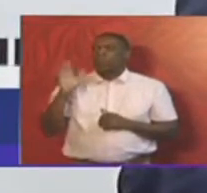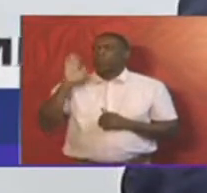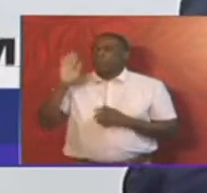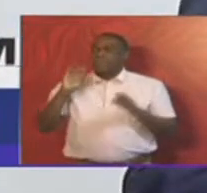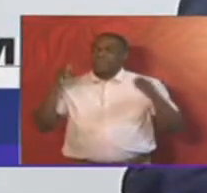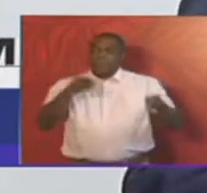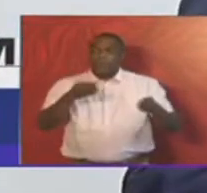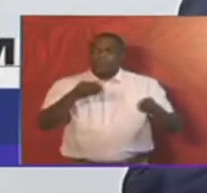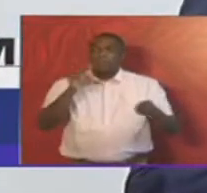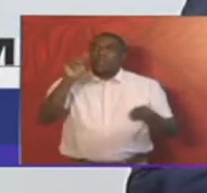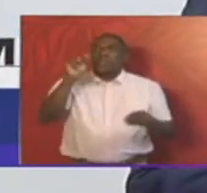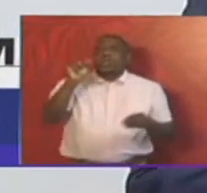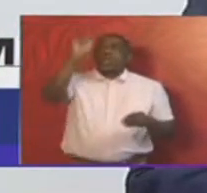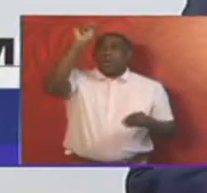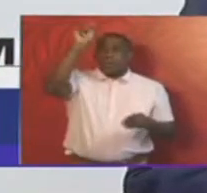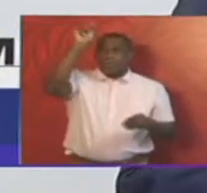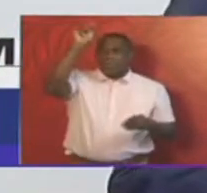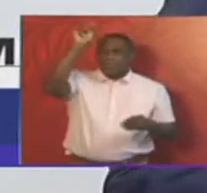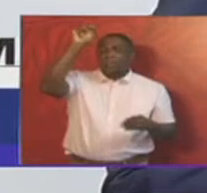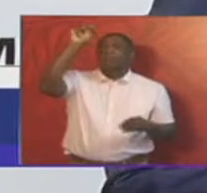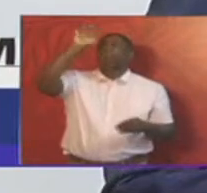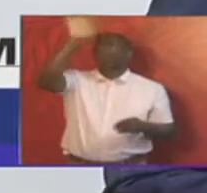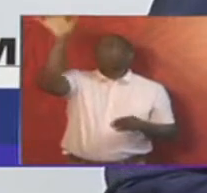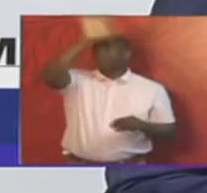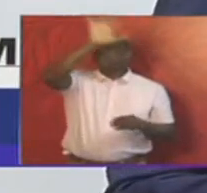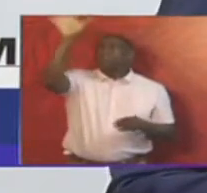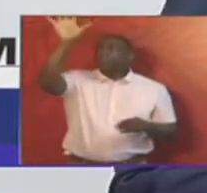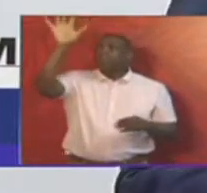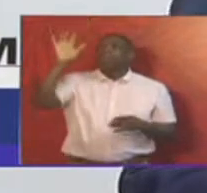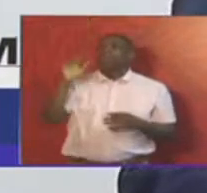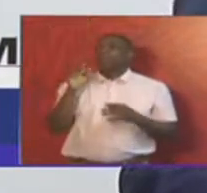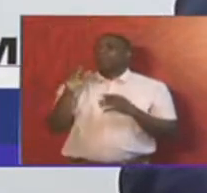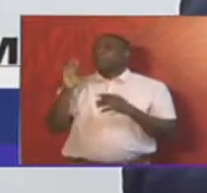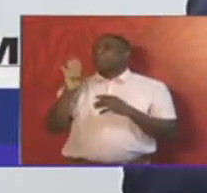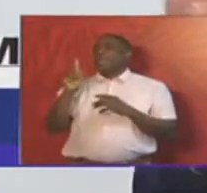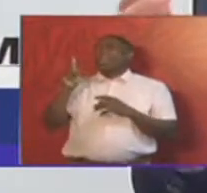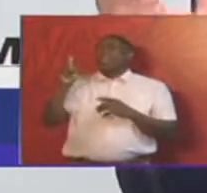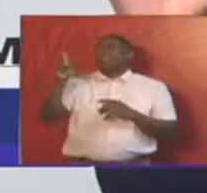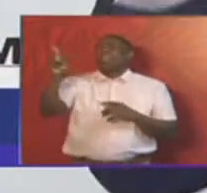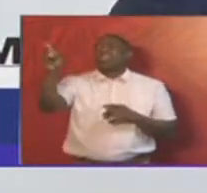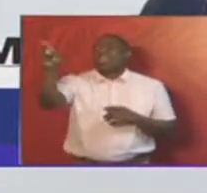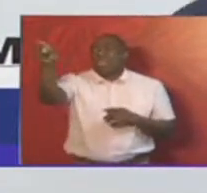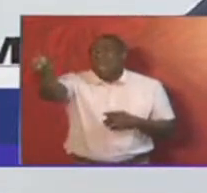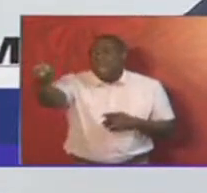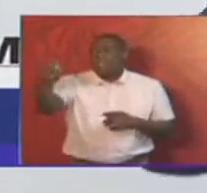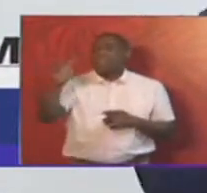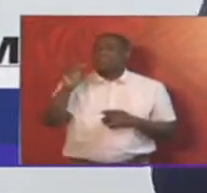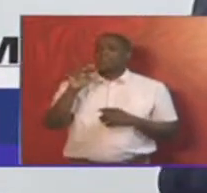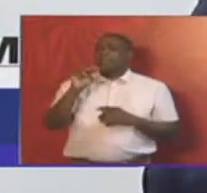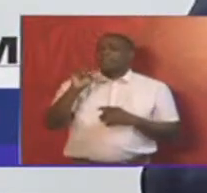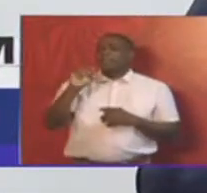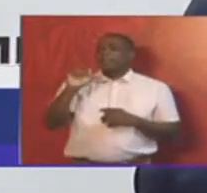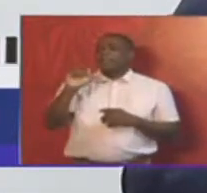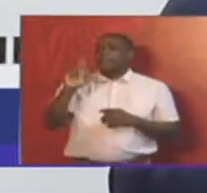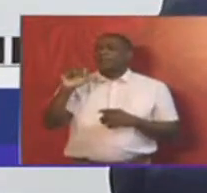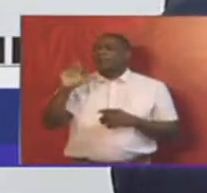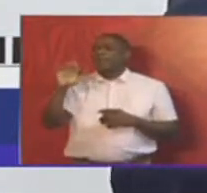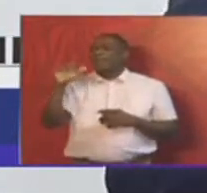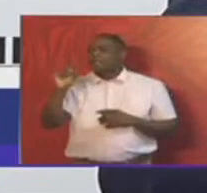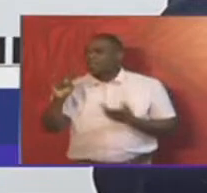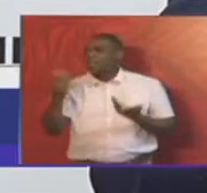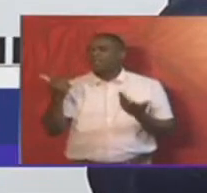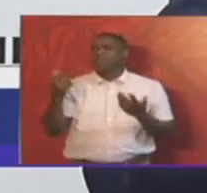Coast, Las Cuevas, Blanchisseuse, Matelot, Sans Souci, by going out to communities.